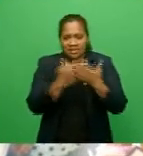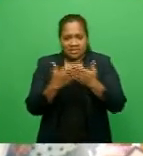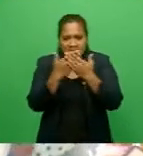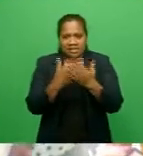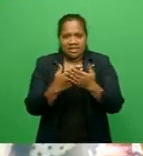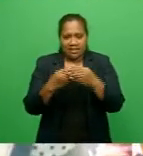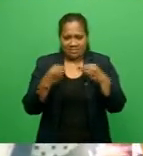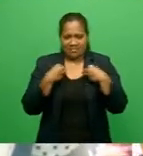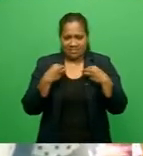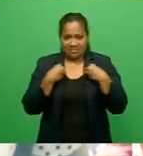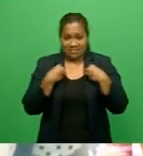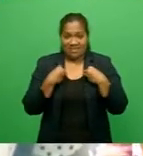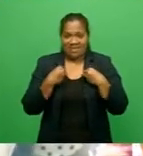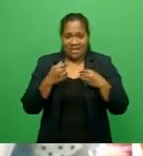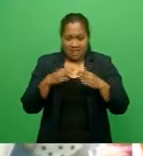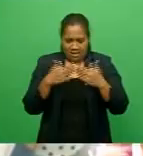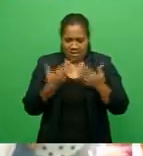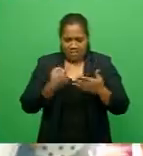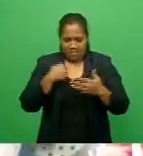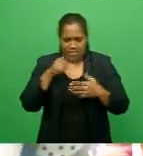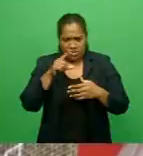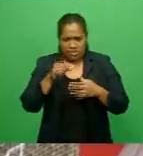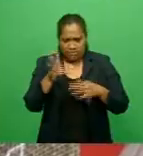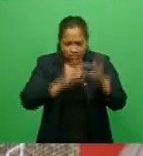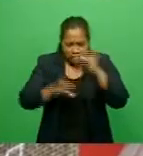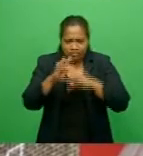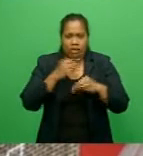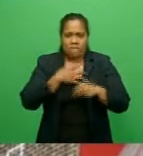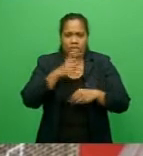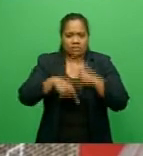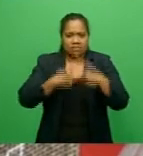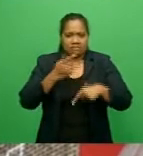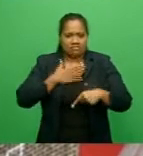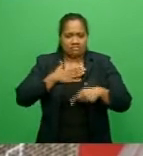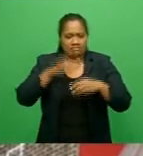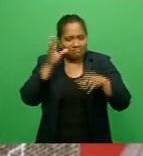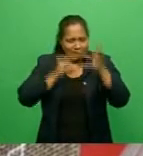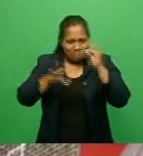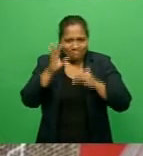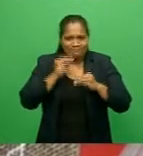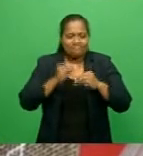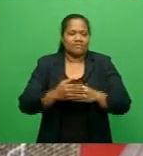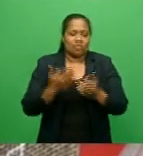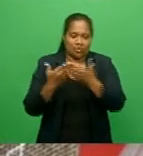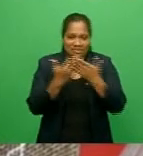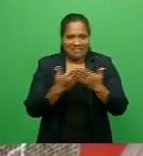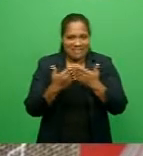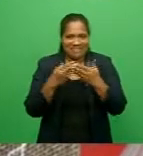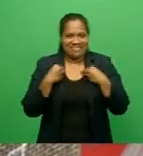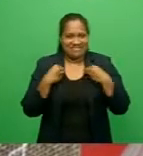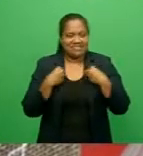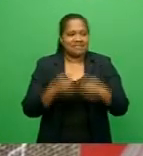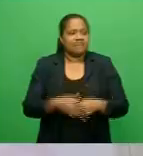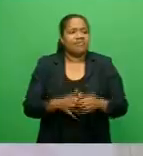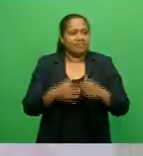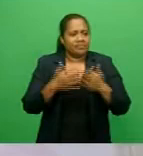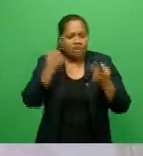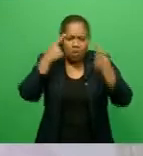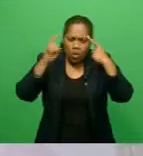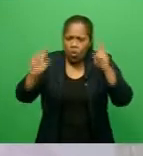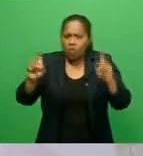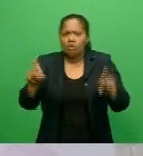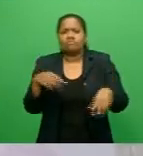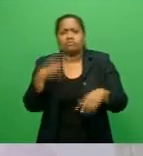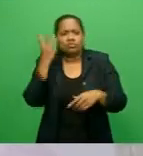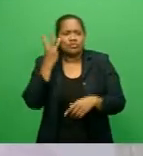more about my business and how I can betterment my business. Family support is everything for Case, and she is calling on women to